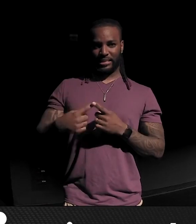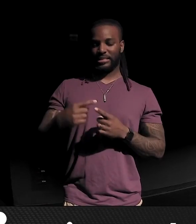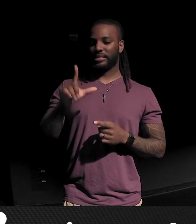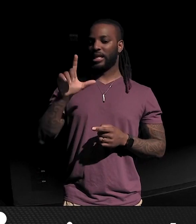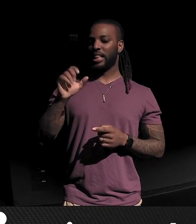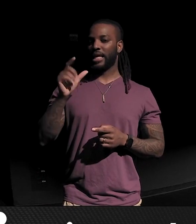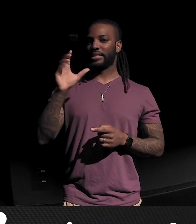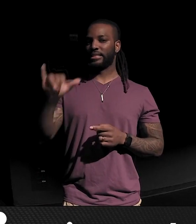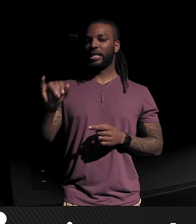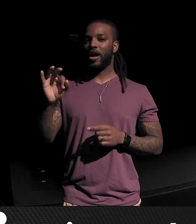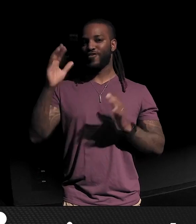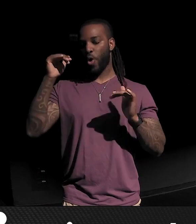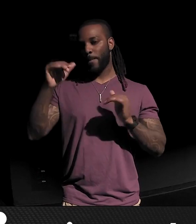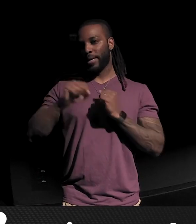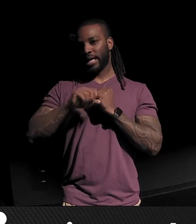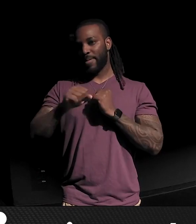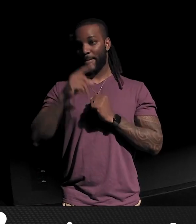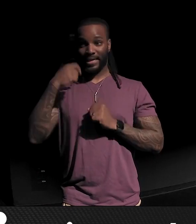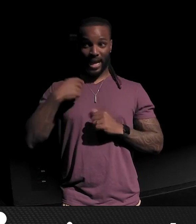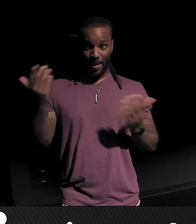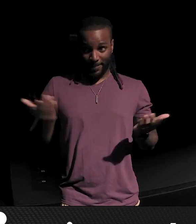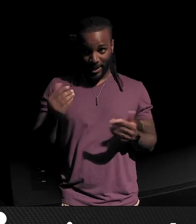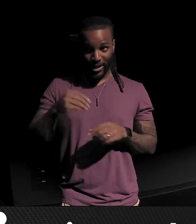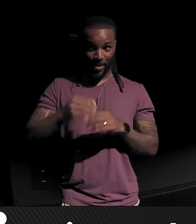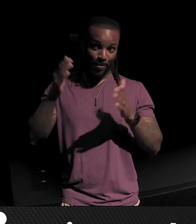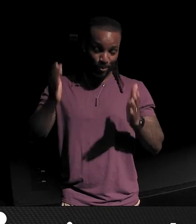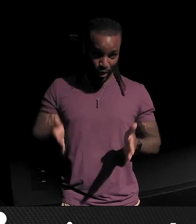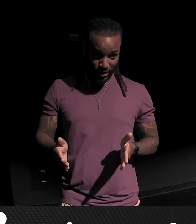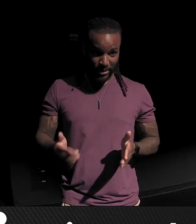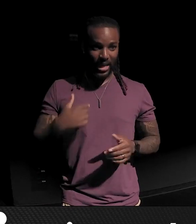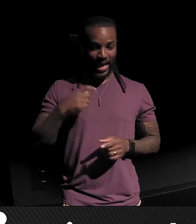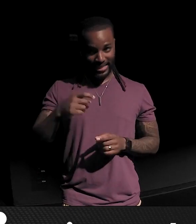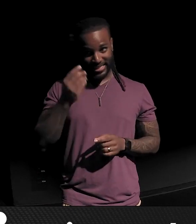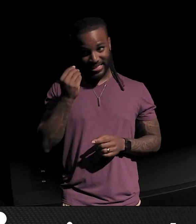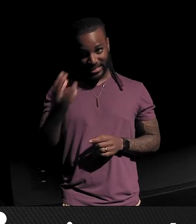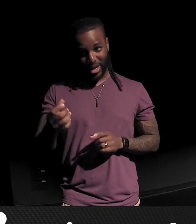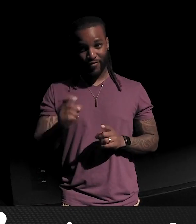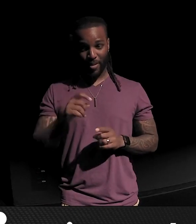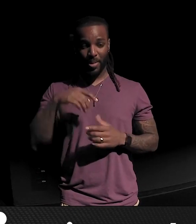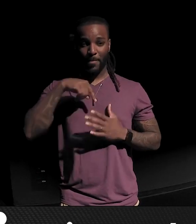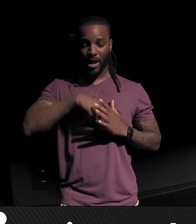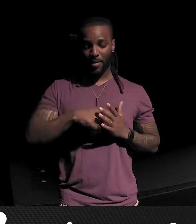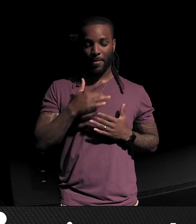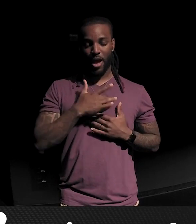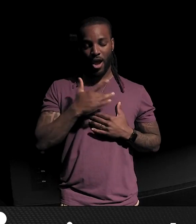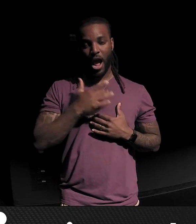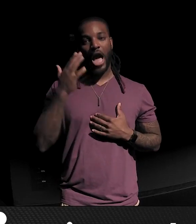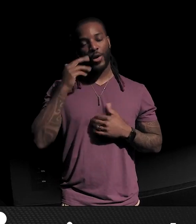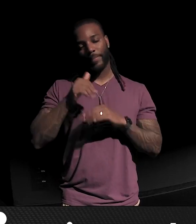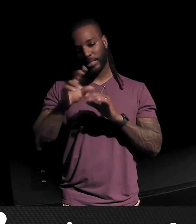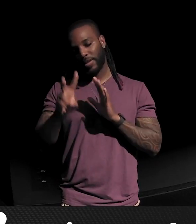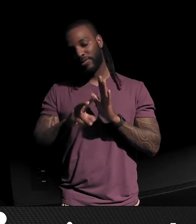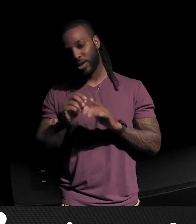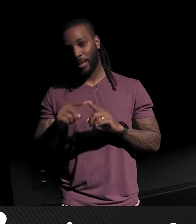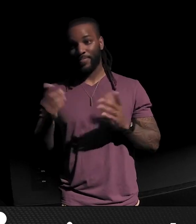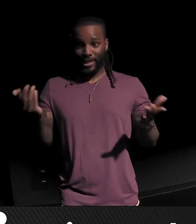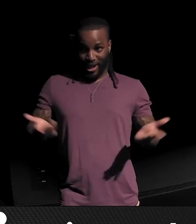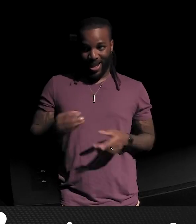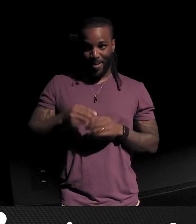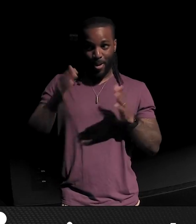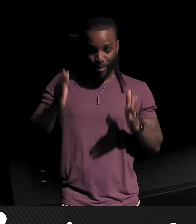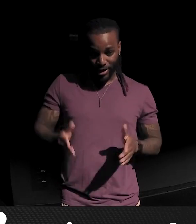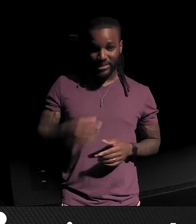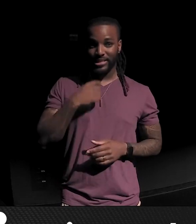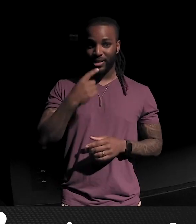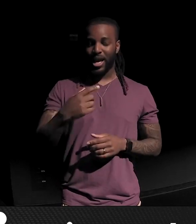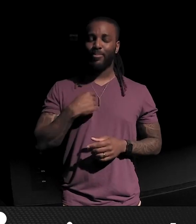Hope campaign, and so because I'm here in person, I need to tell you from the bottom of my heart, I know I've been sending videos, but here I am telling you, I am